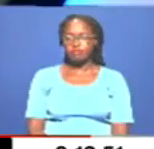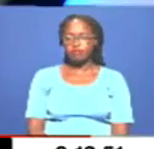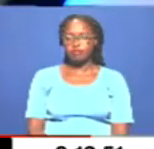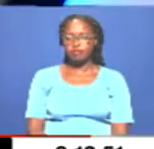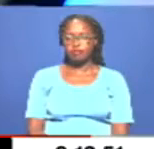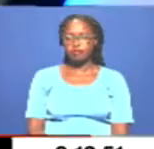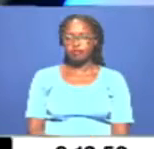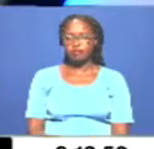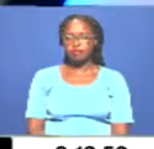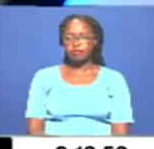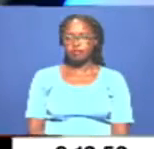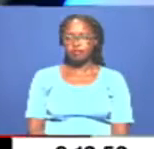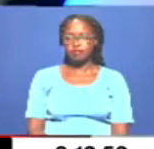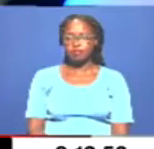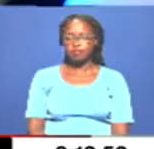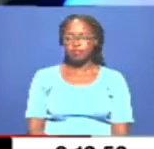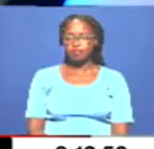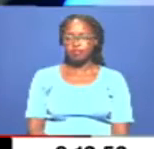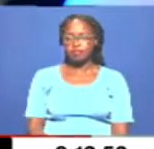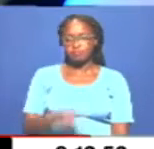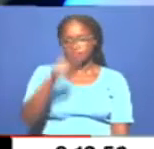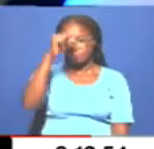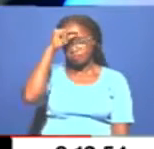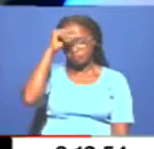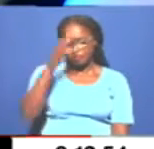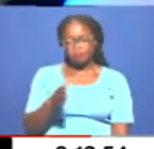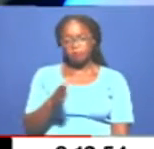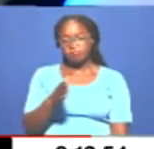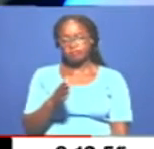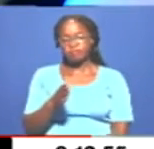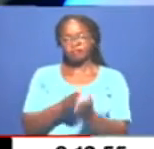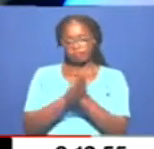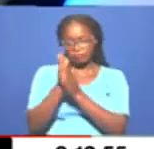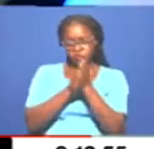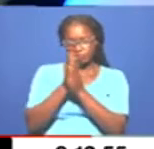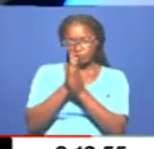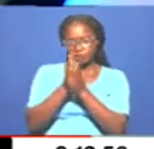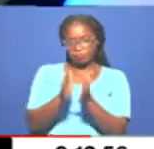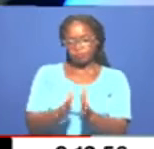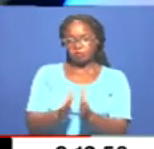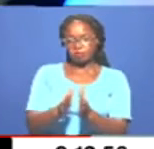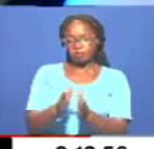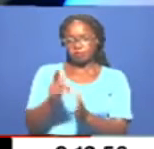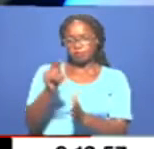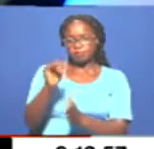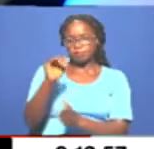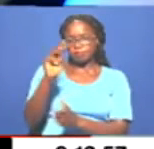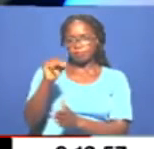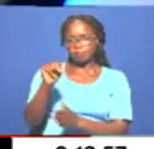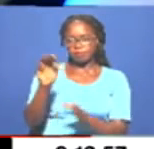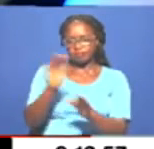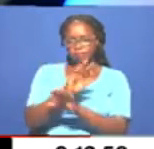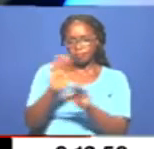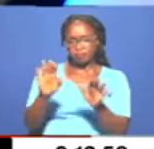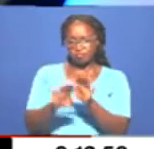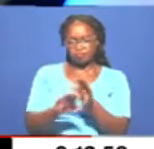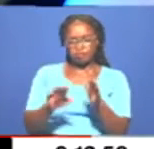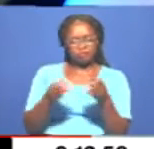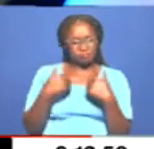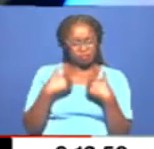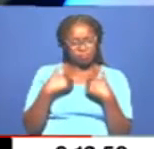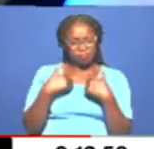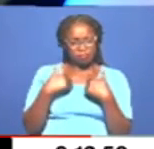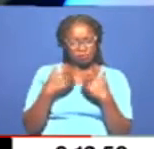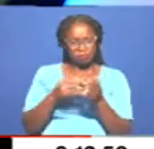to politics. Nairobi gubernatorial hopeful Tim Wamonyi says he has what it takes to propel Nairobi to the next